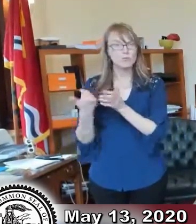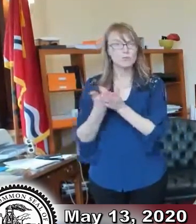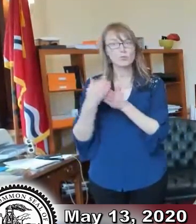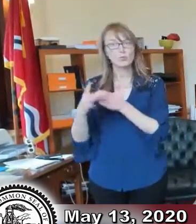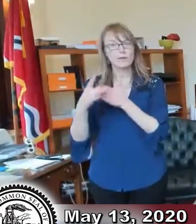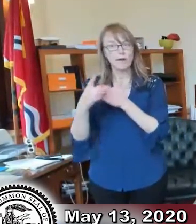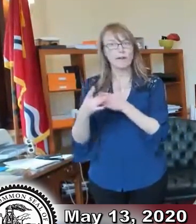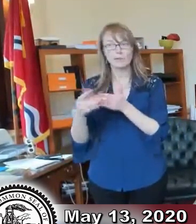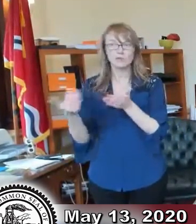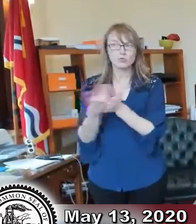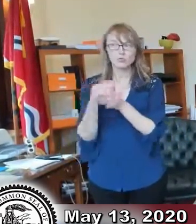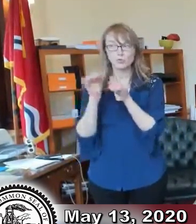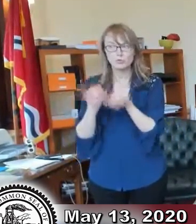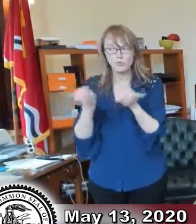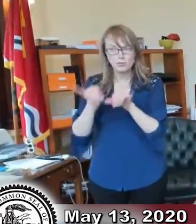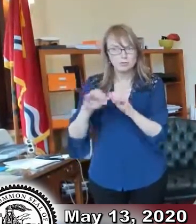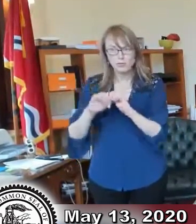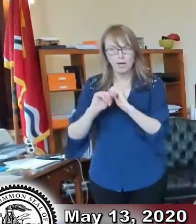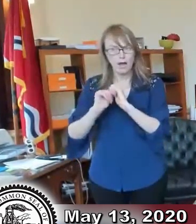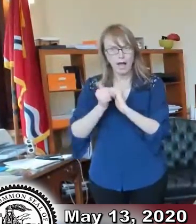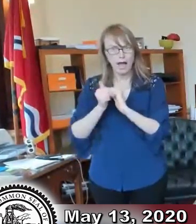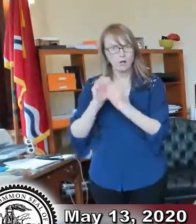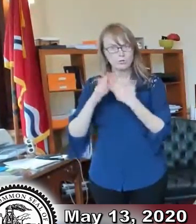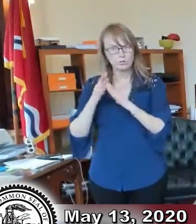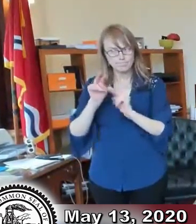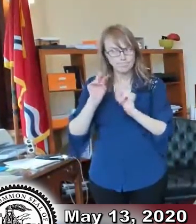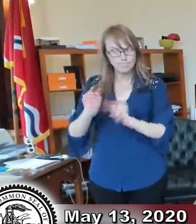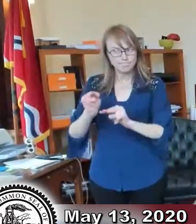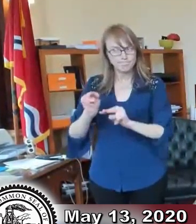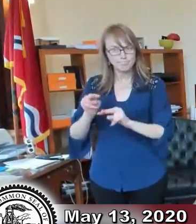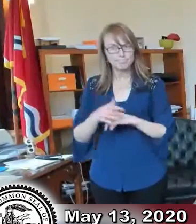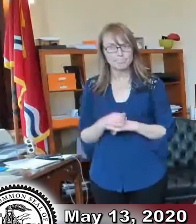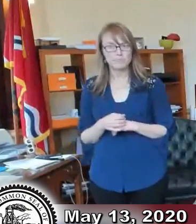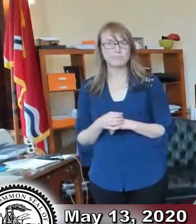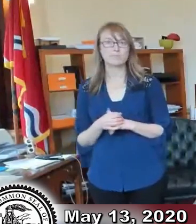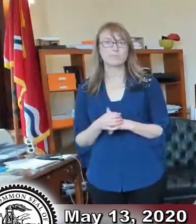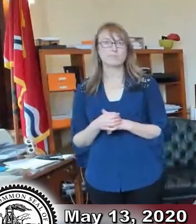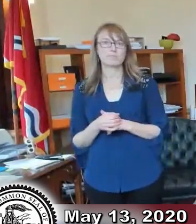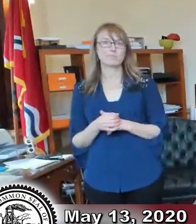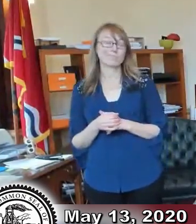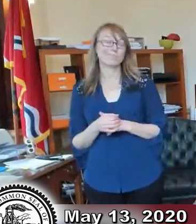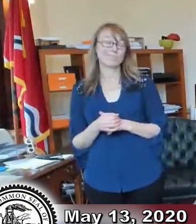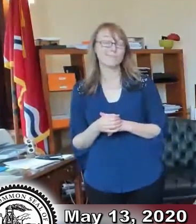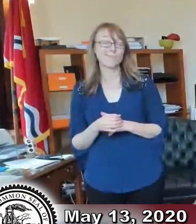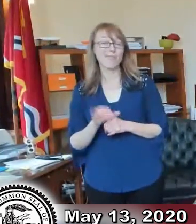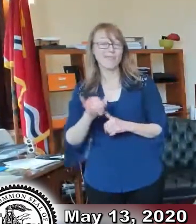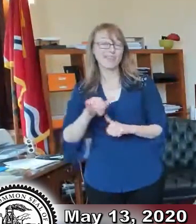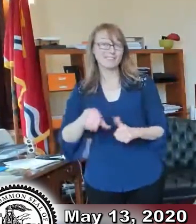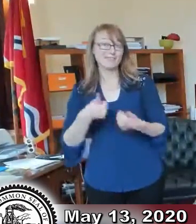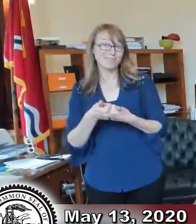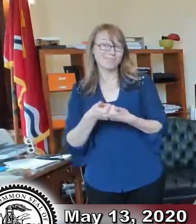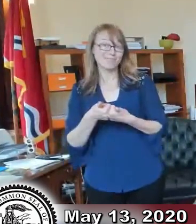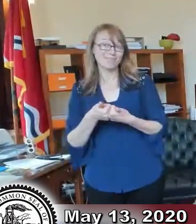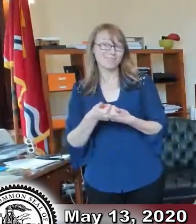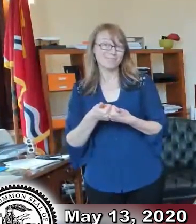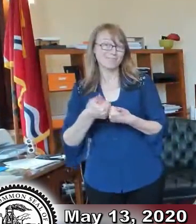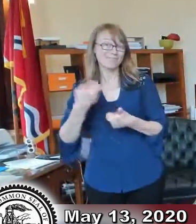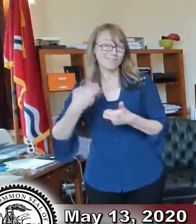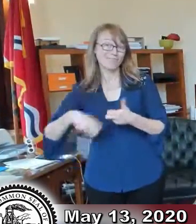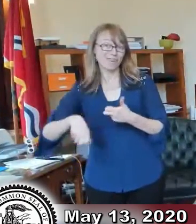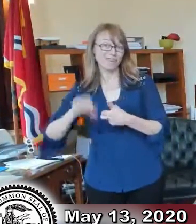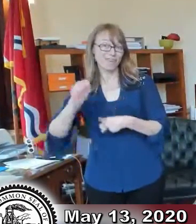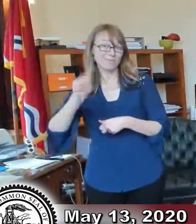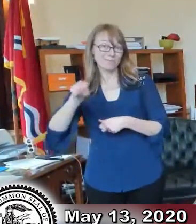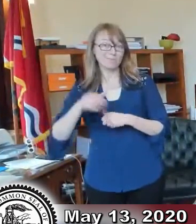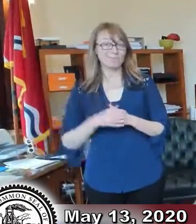So everybody following the new guidelines and standards is always difficult. It's not like we have an